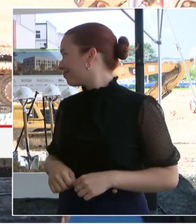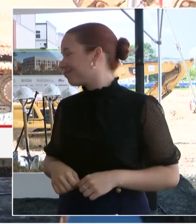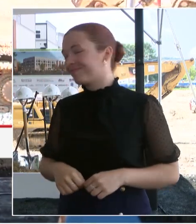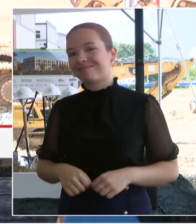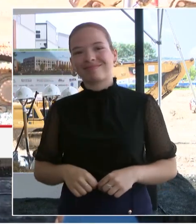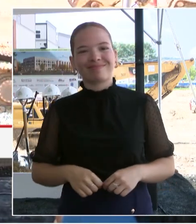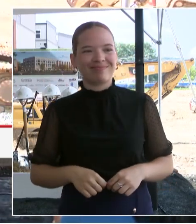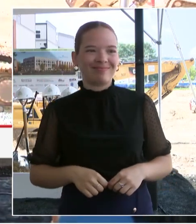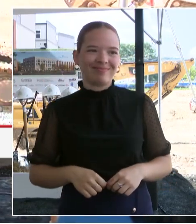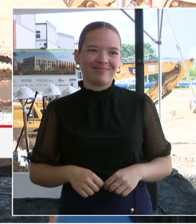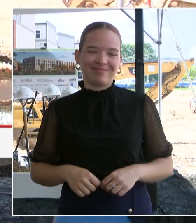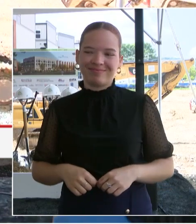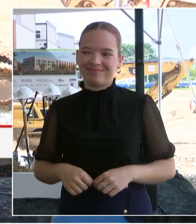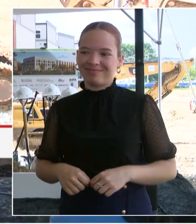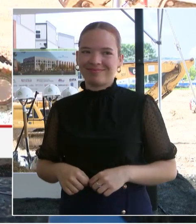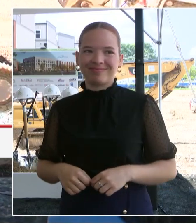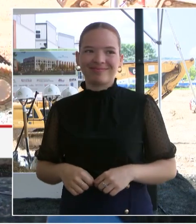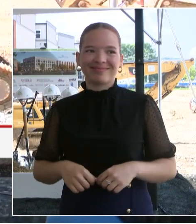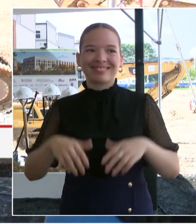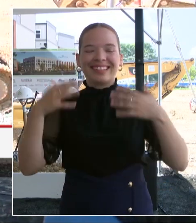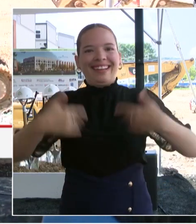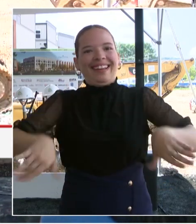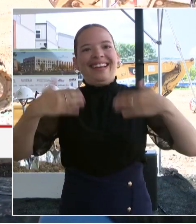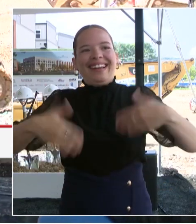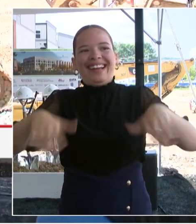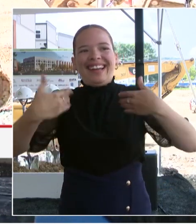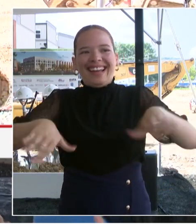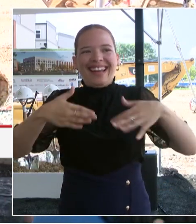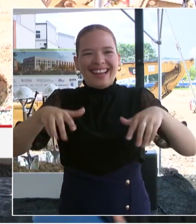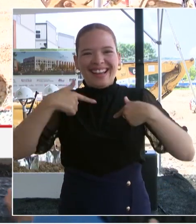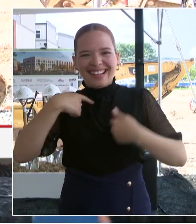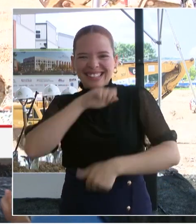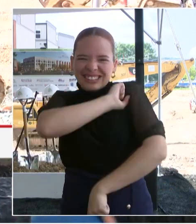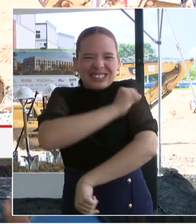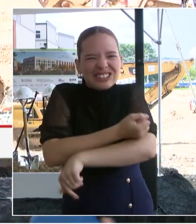Got some high energy here. Let's keep it going.